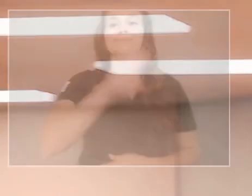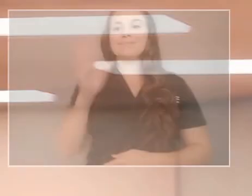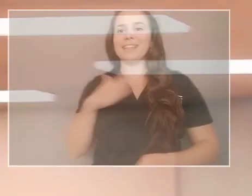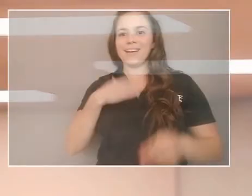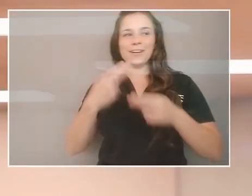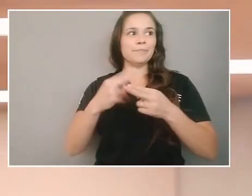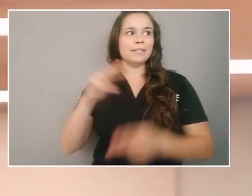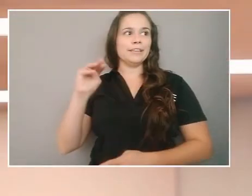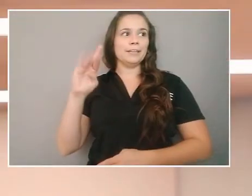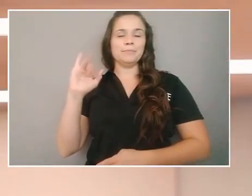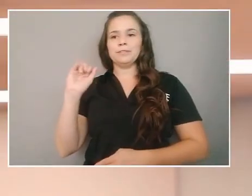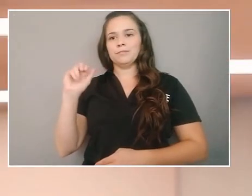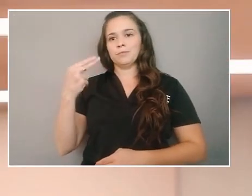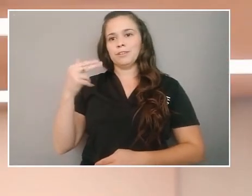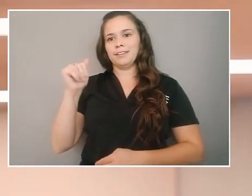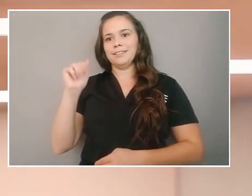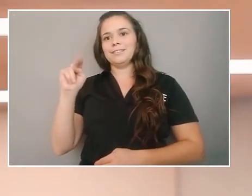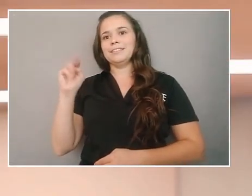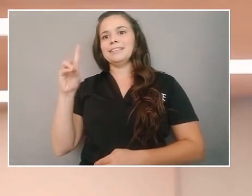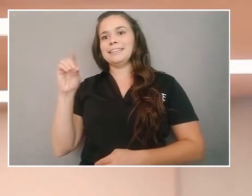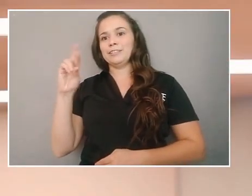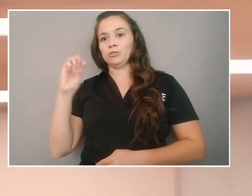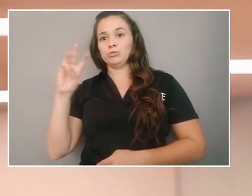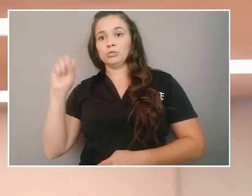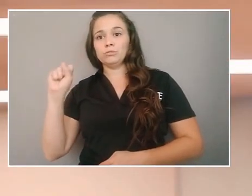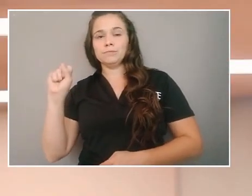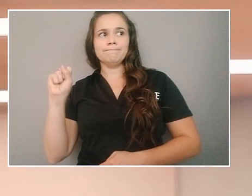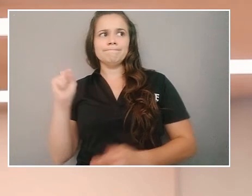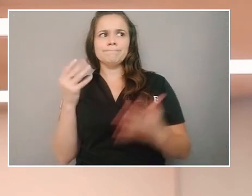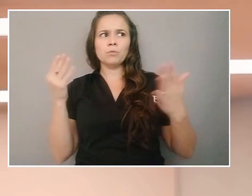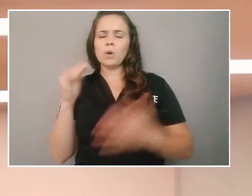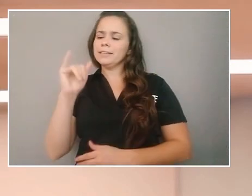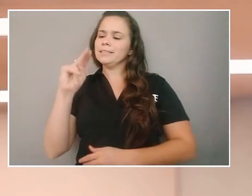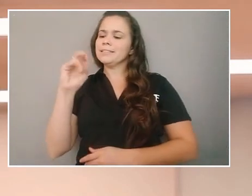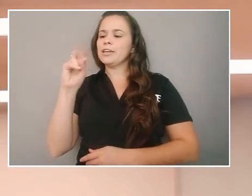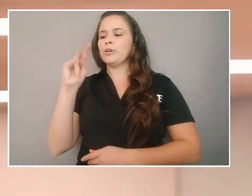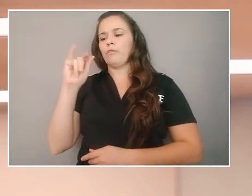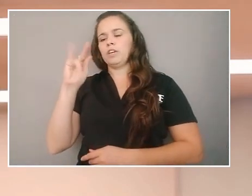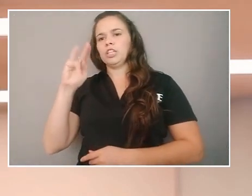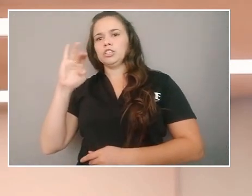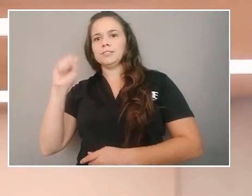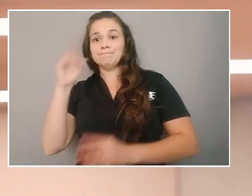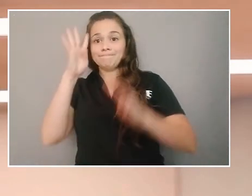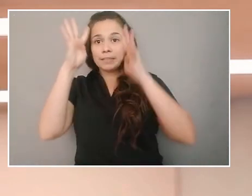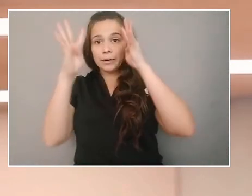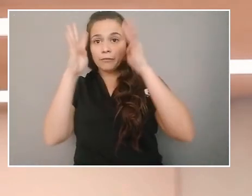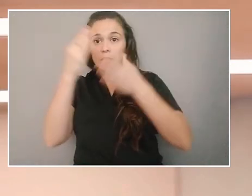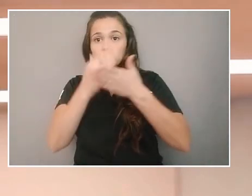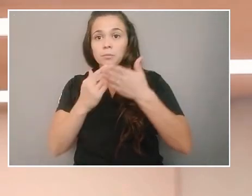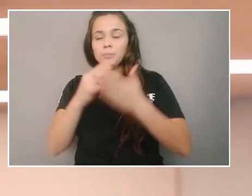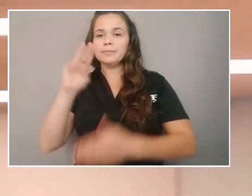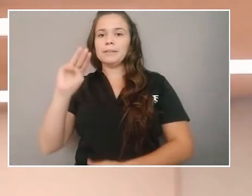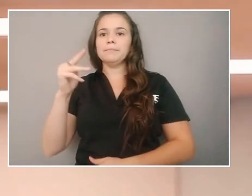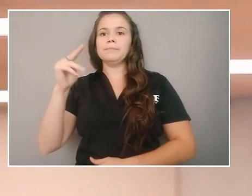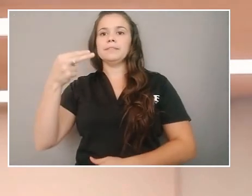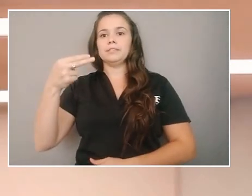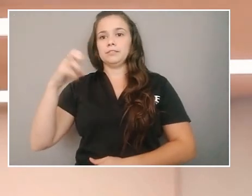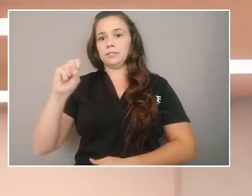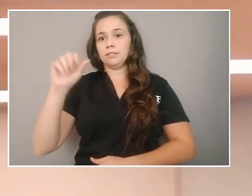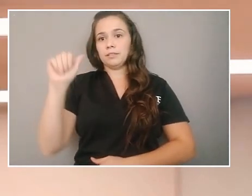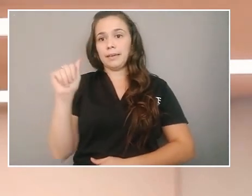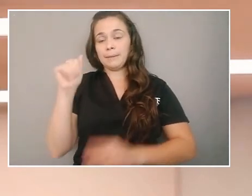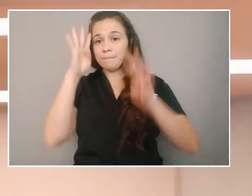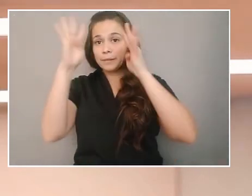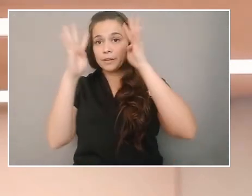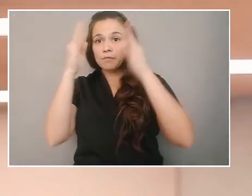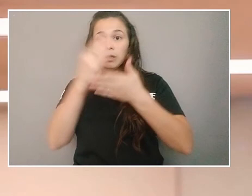Hi, I'm Mariah Andrews. What is the innovation component? The MHSA innovation component works like